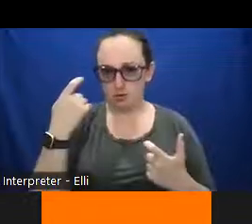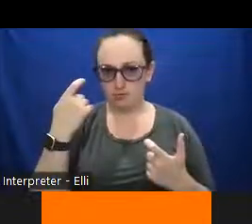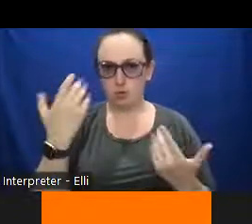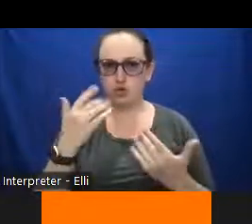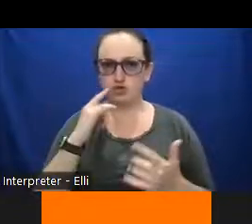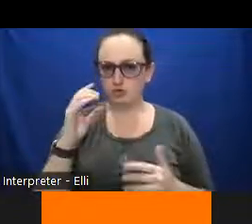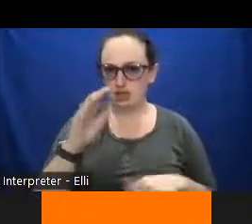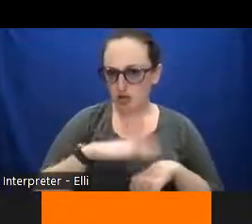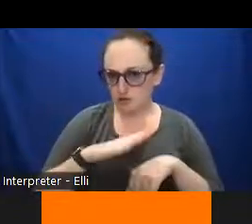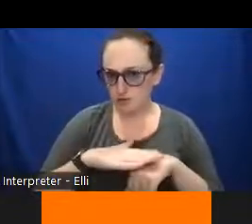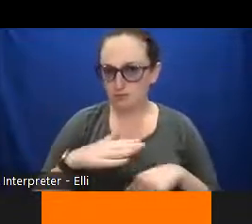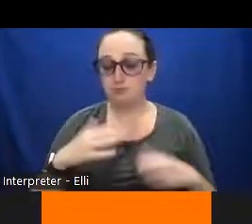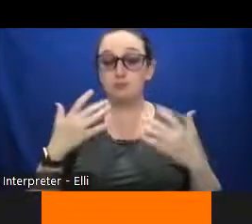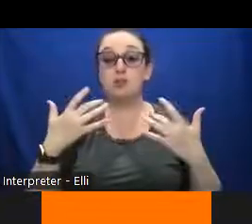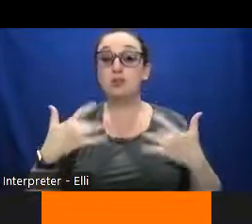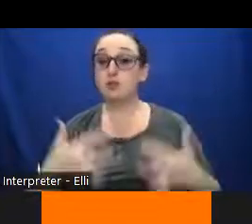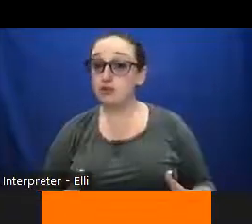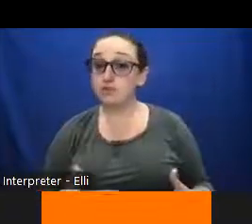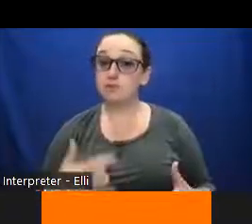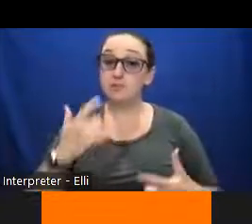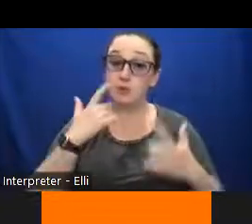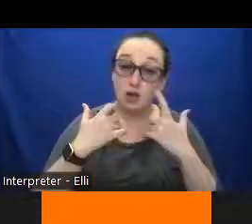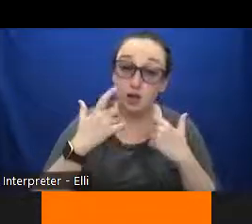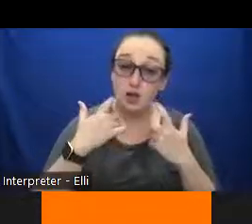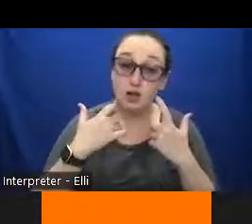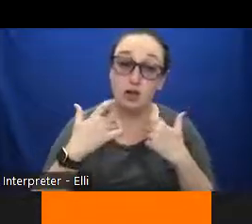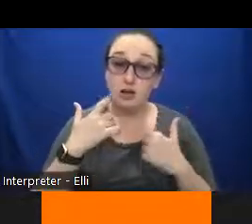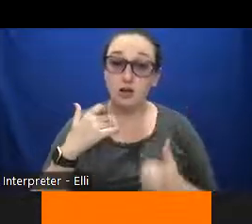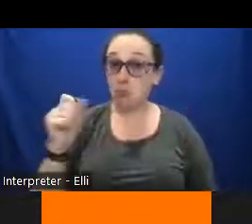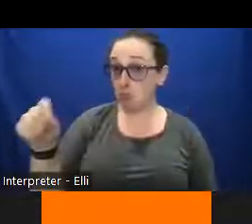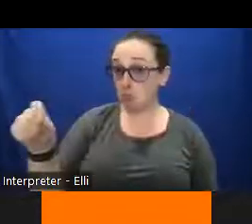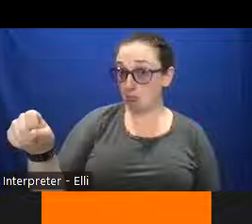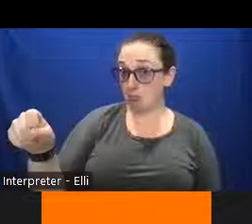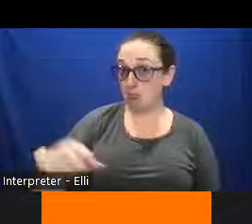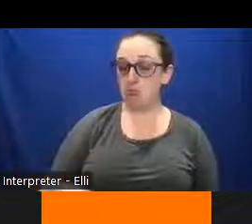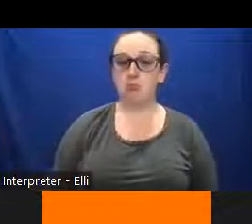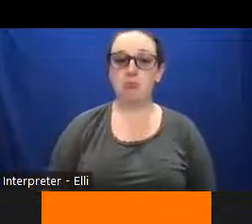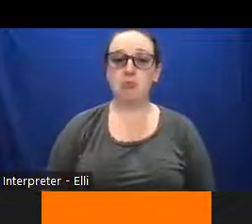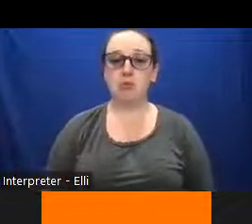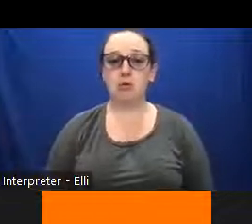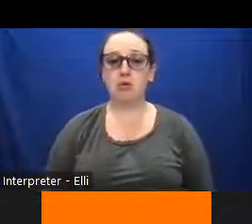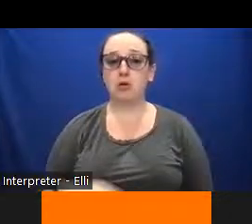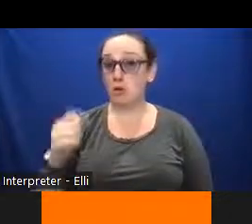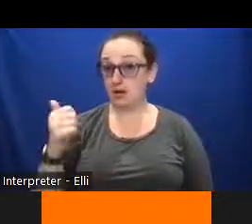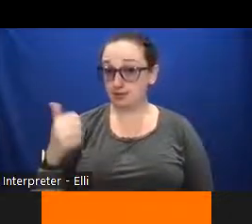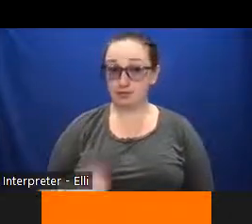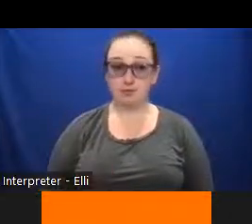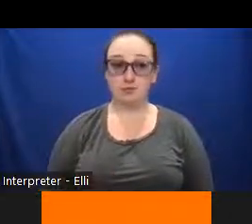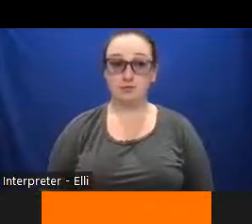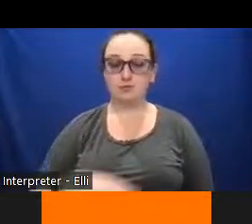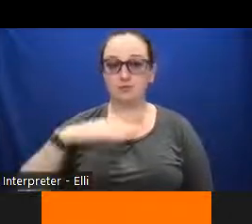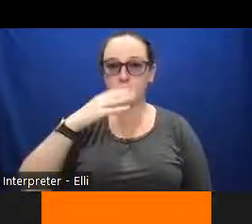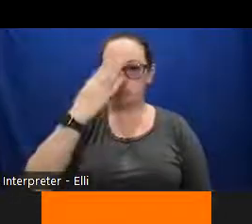for? Depression? Crying a lot? Yes, that's one response. And at the other end of the spectrum,